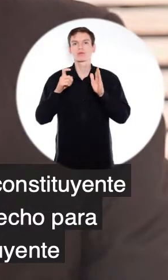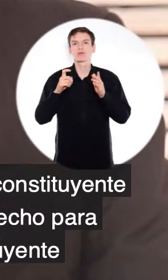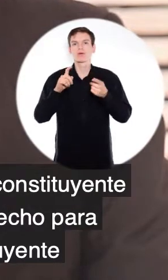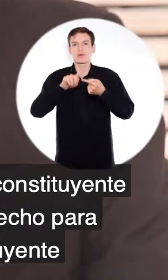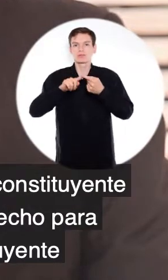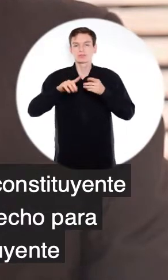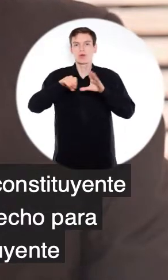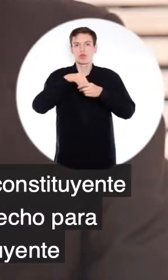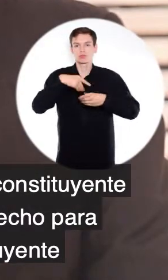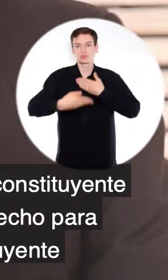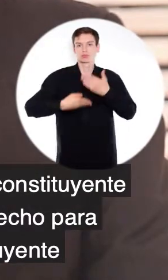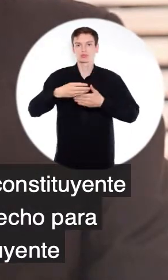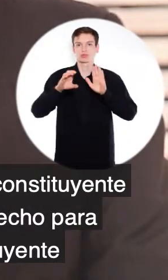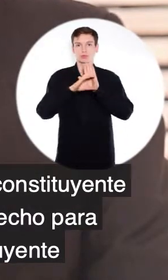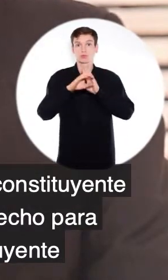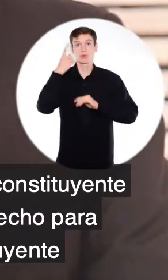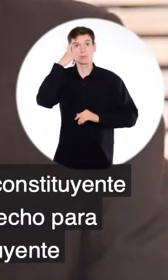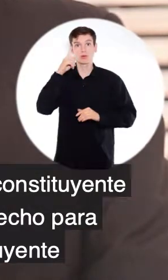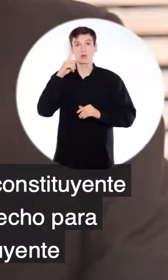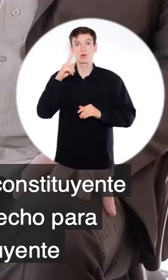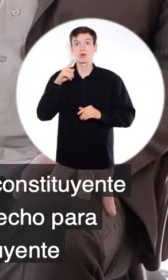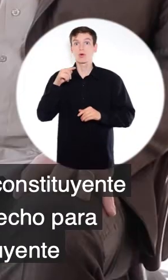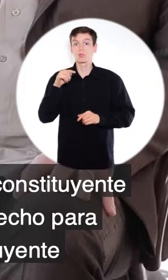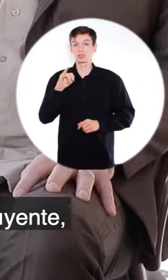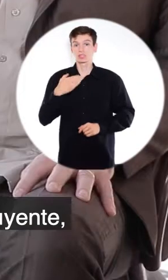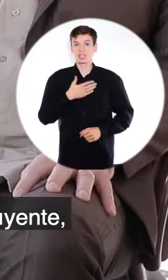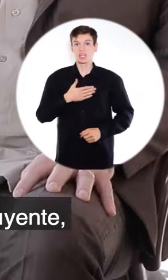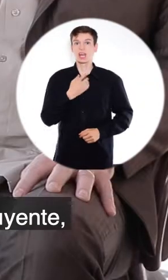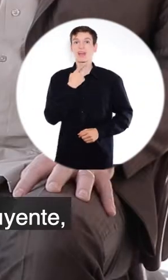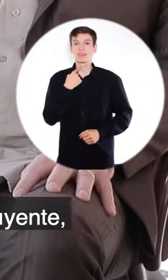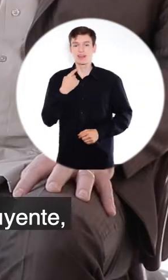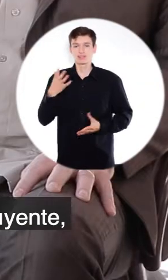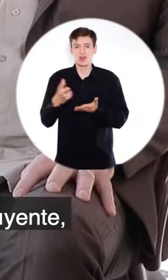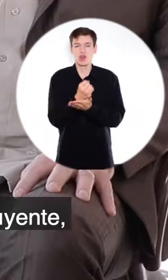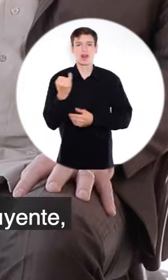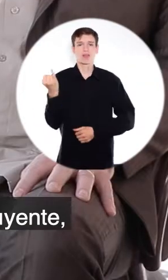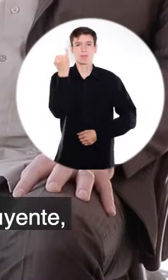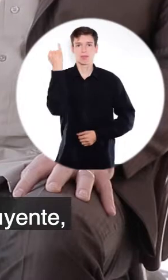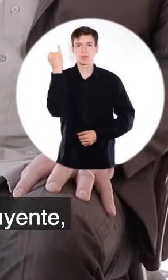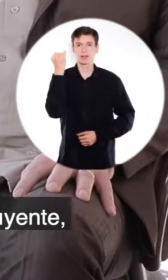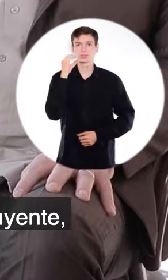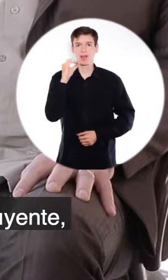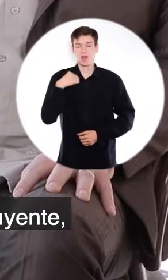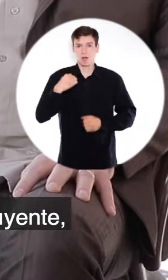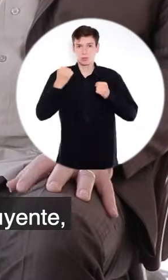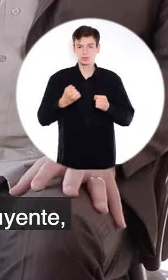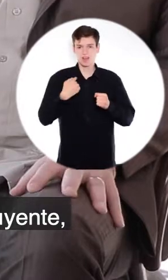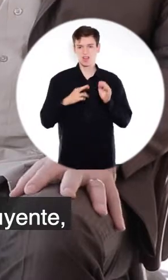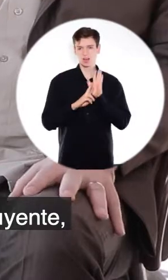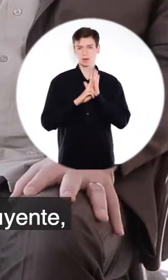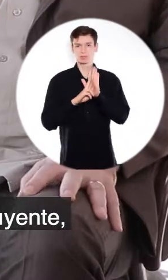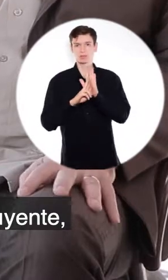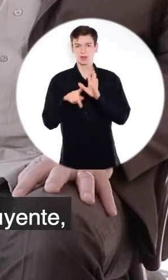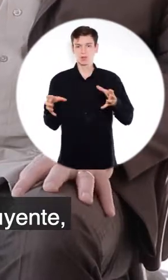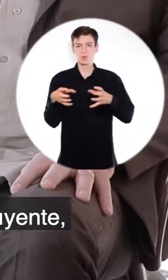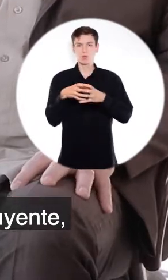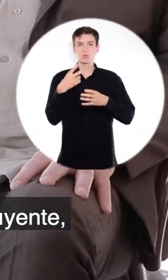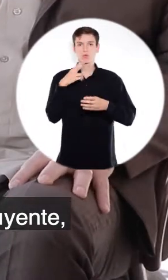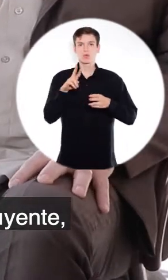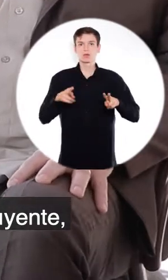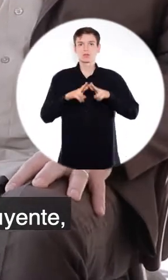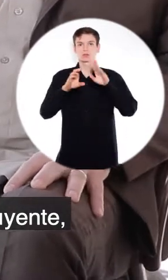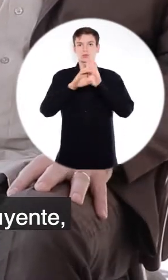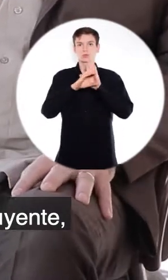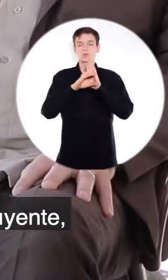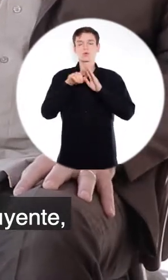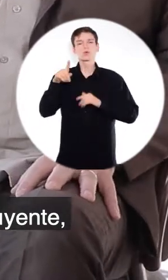the bulk of the constituents. But if you were interested in having